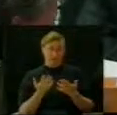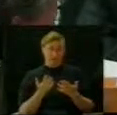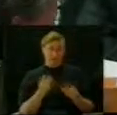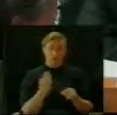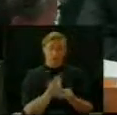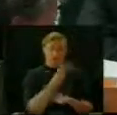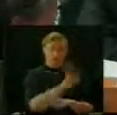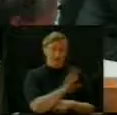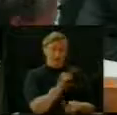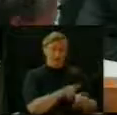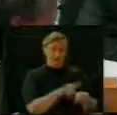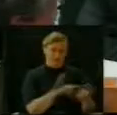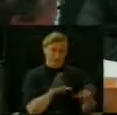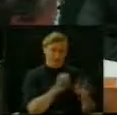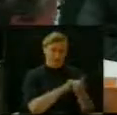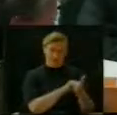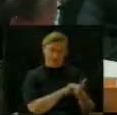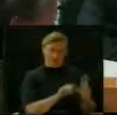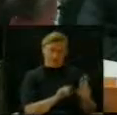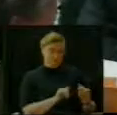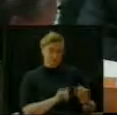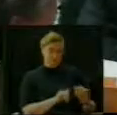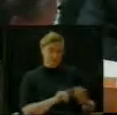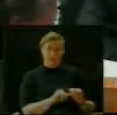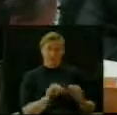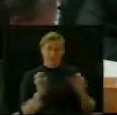body, to spend their time doing that.